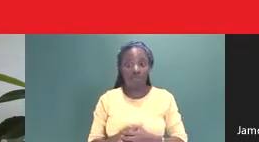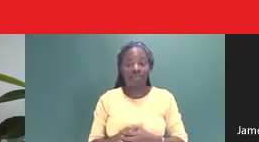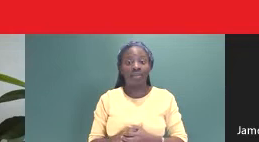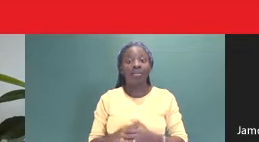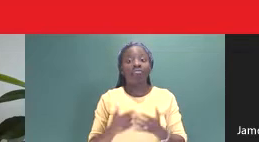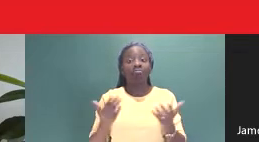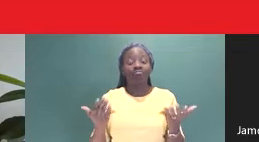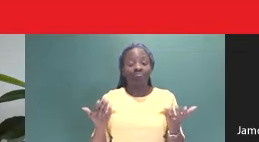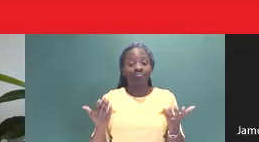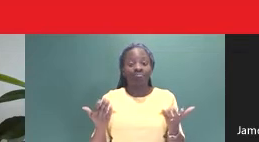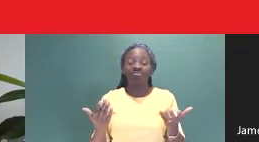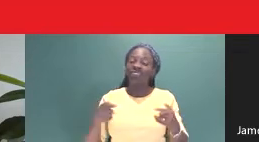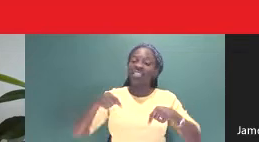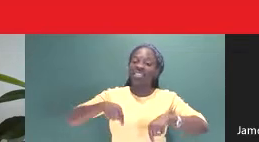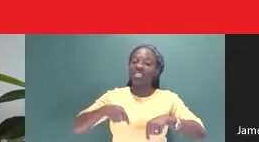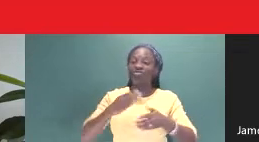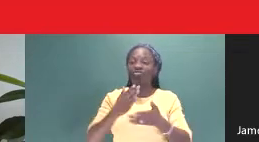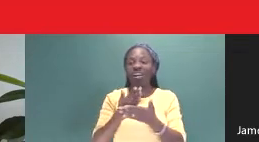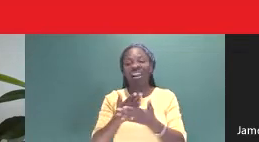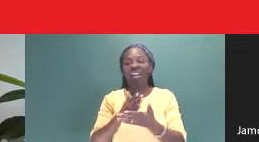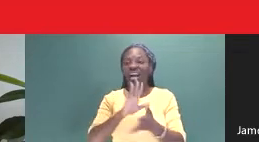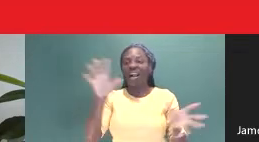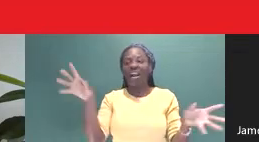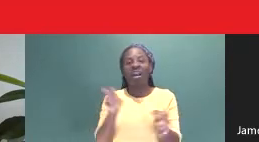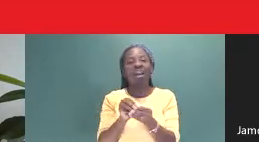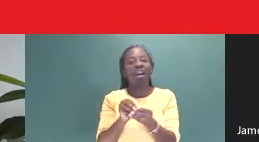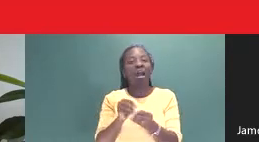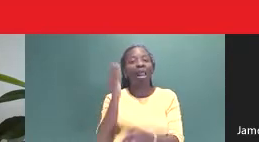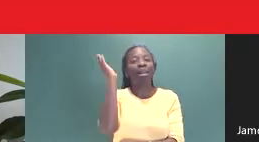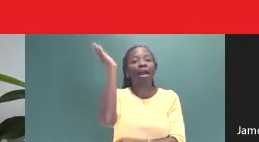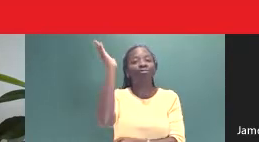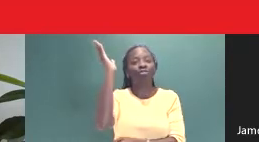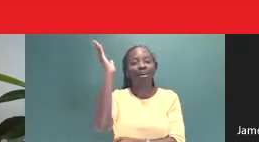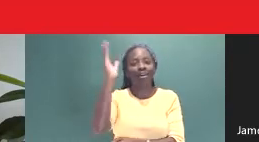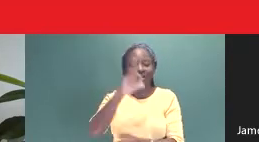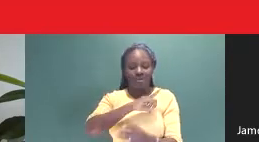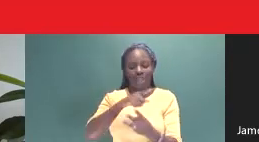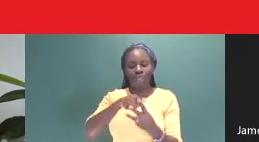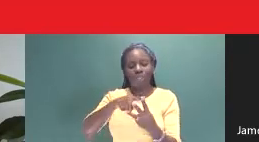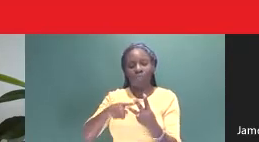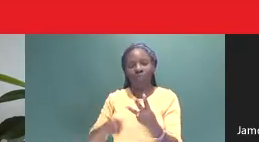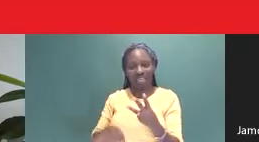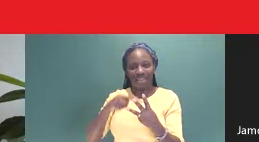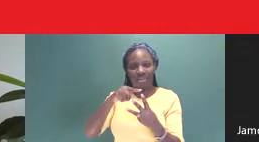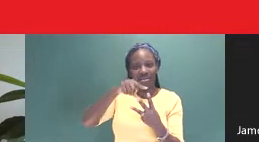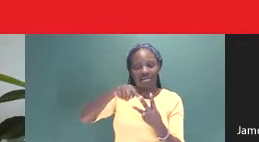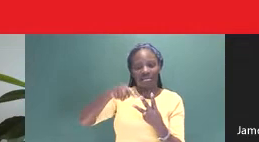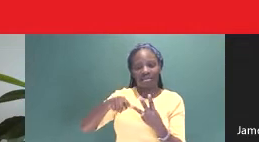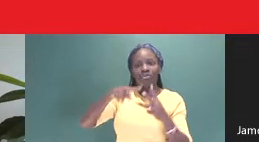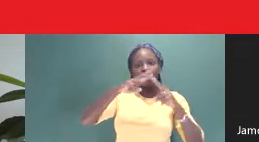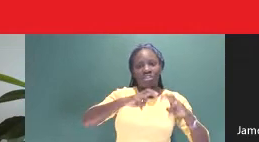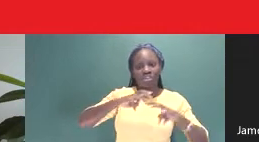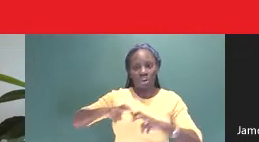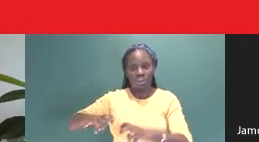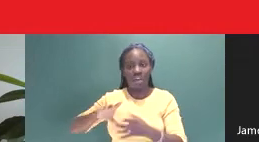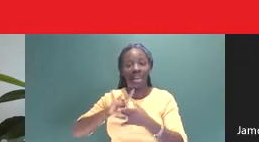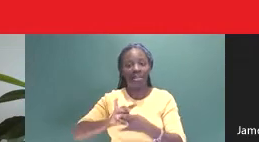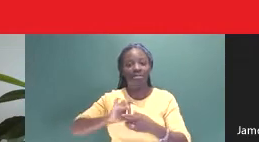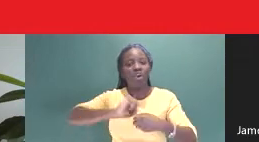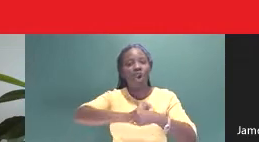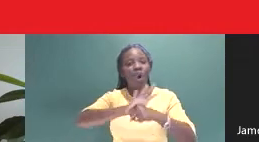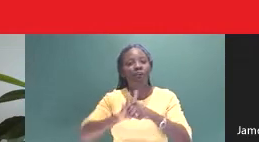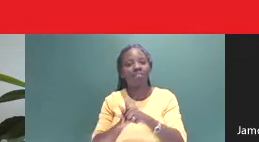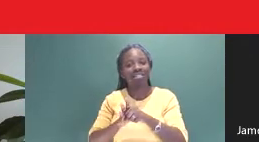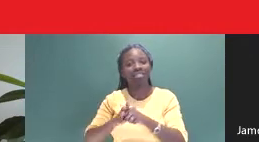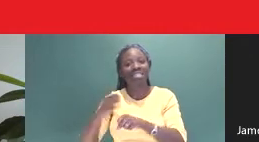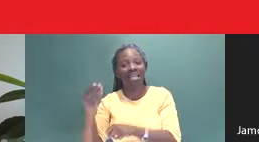So this is a sort of combined lecture seminar about 3 pieces of work that we've done about COVID-19 and its impact on people